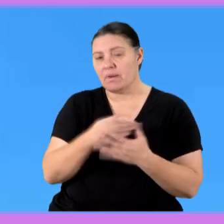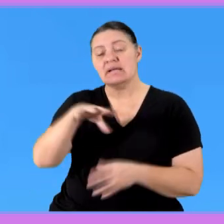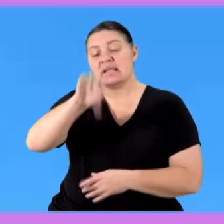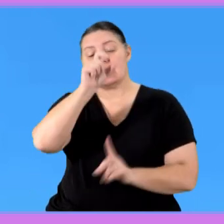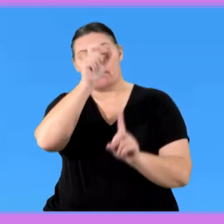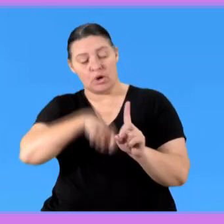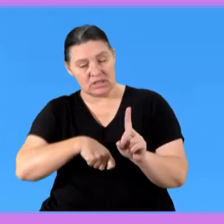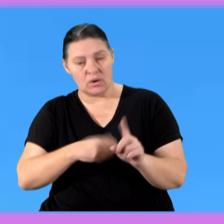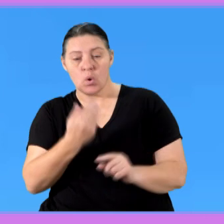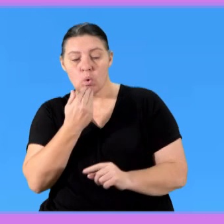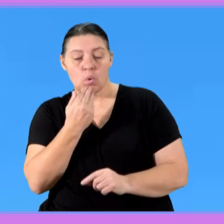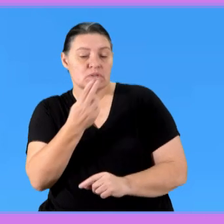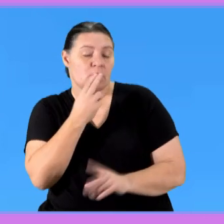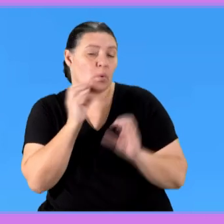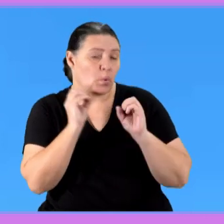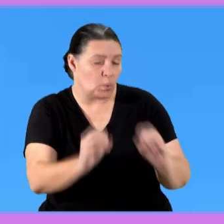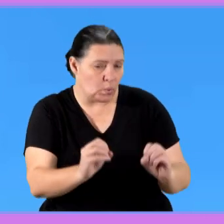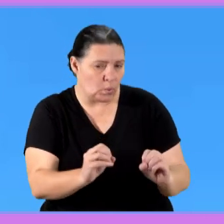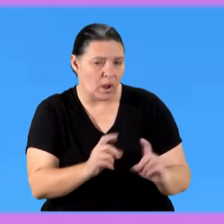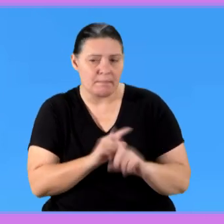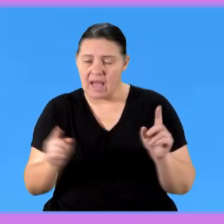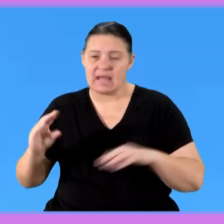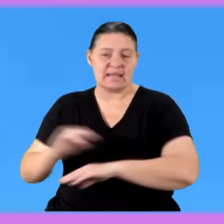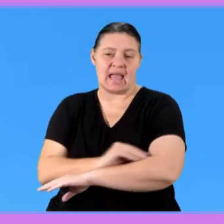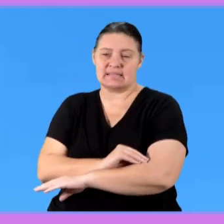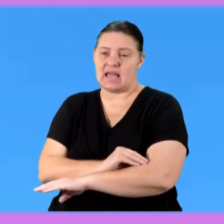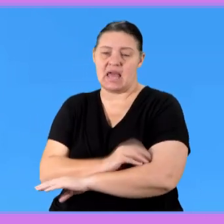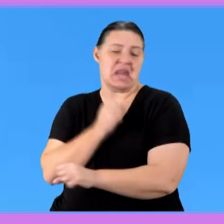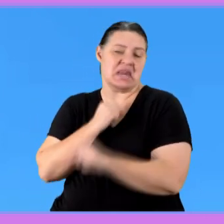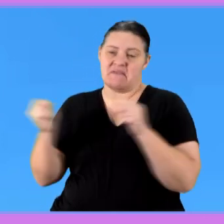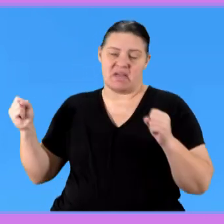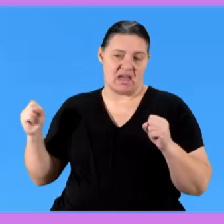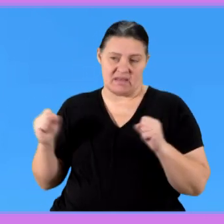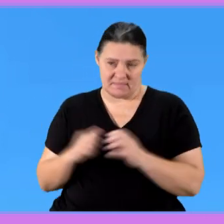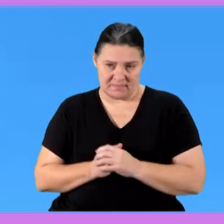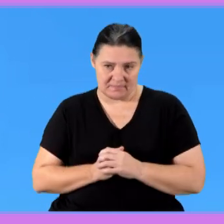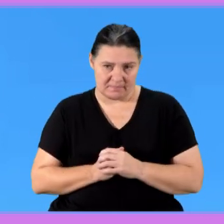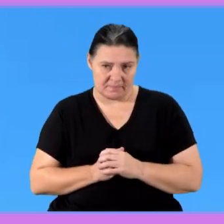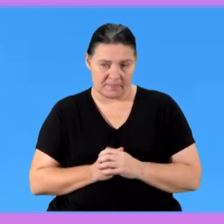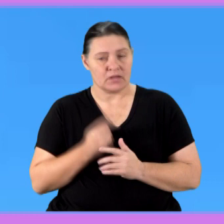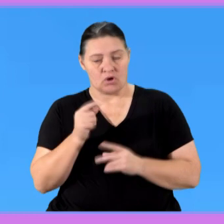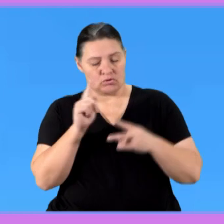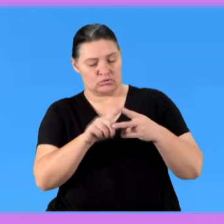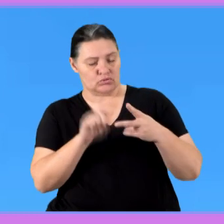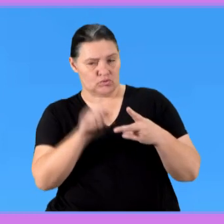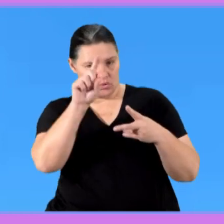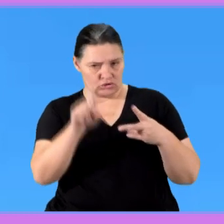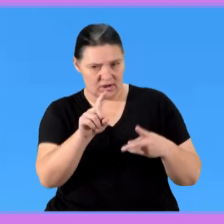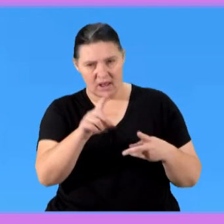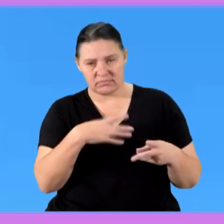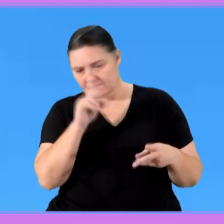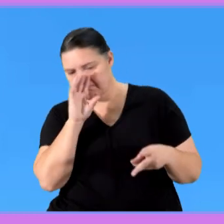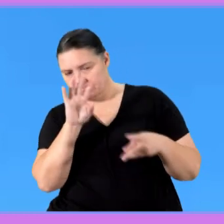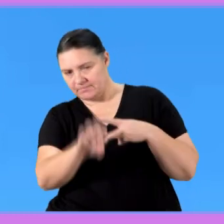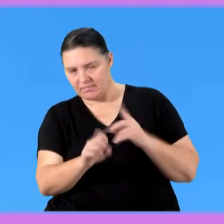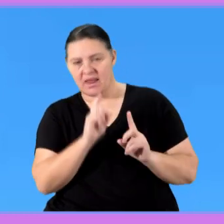probability of selecting a person who is a non-smoker and who does not have or has never had cancer. So that's the 2 questions I